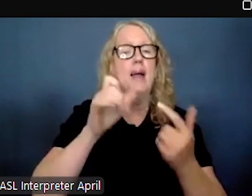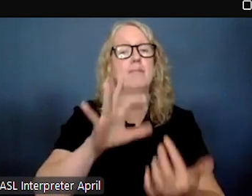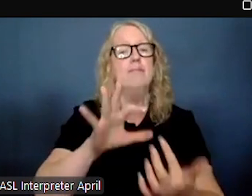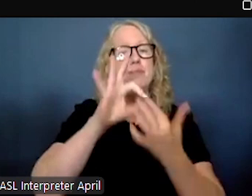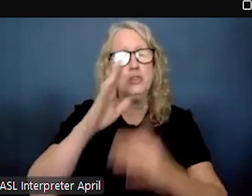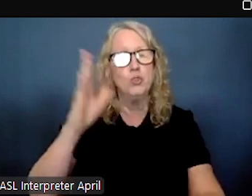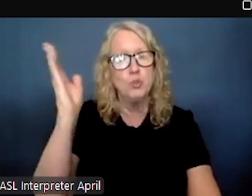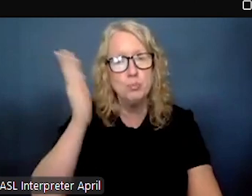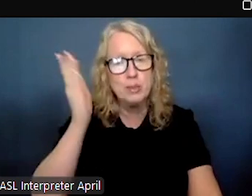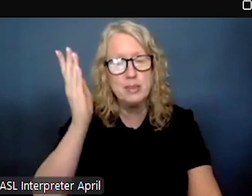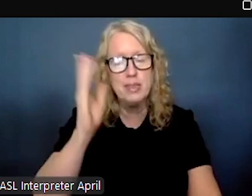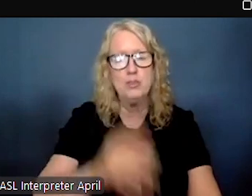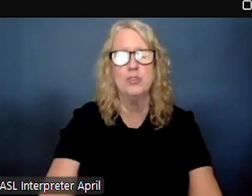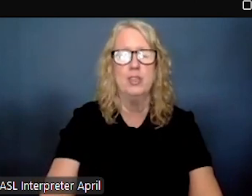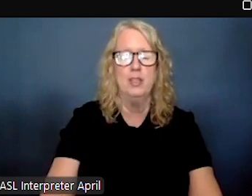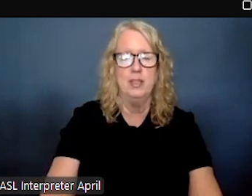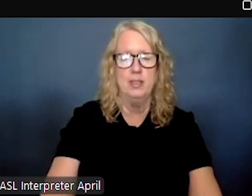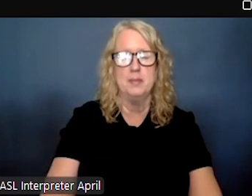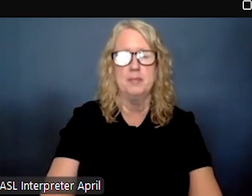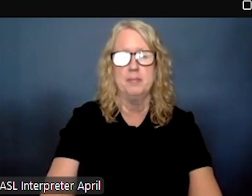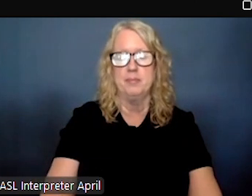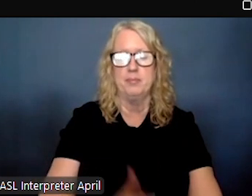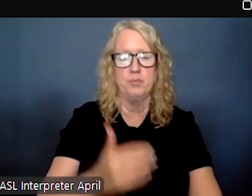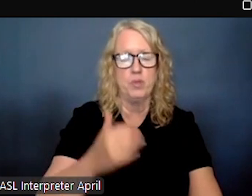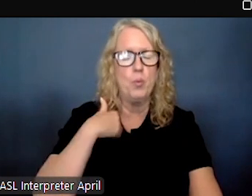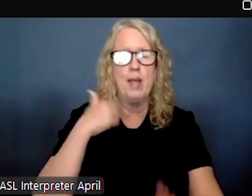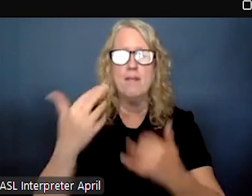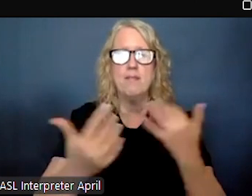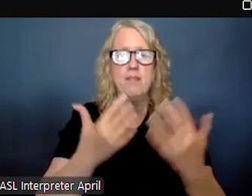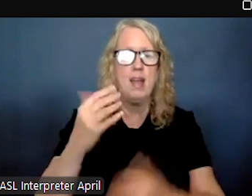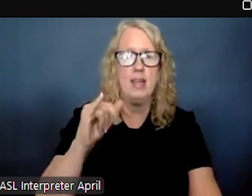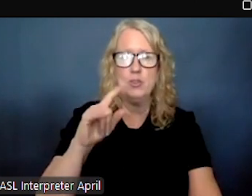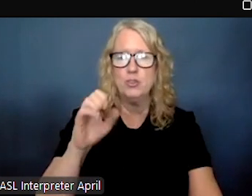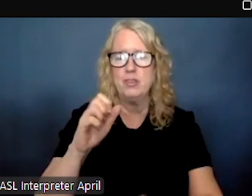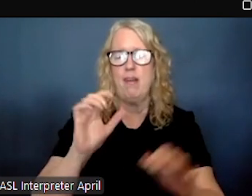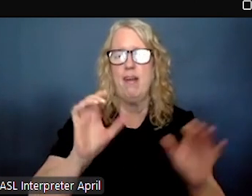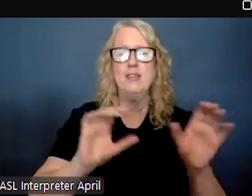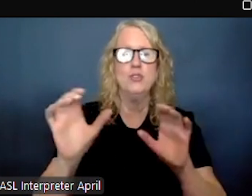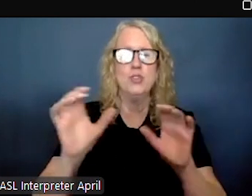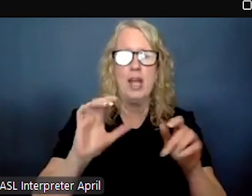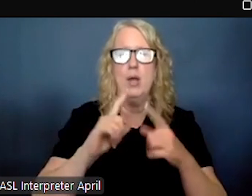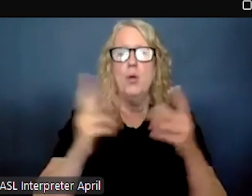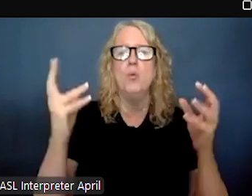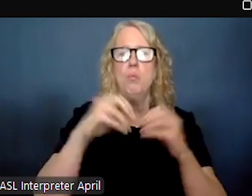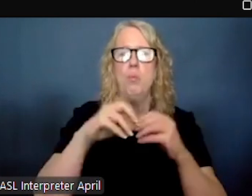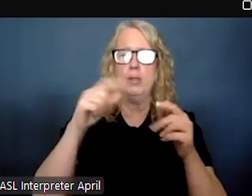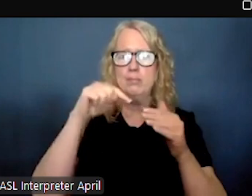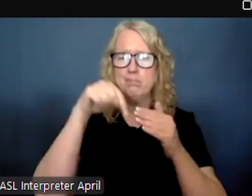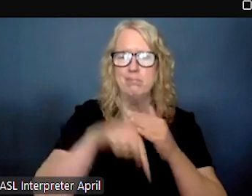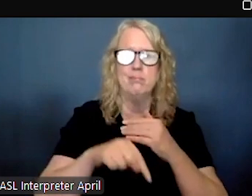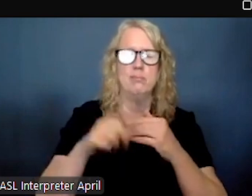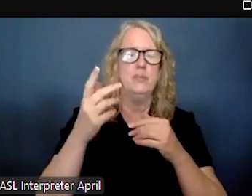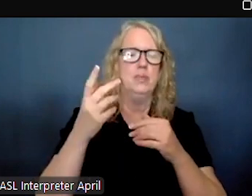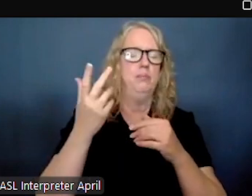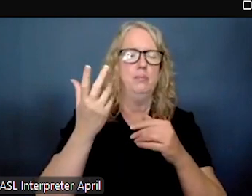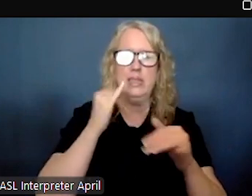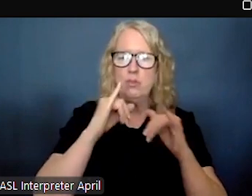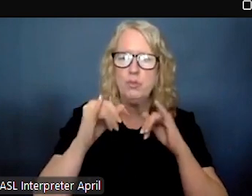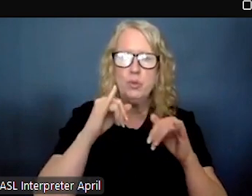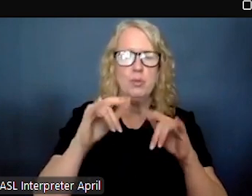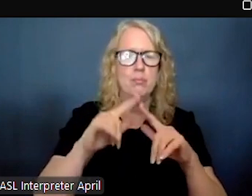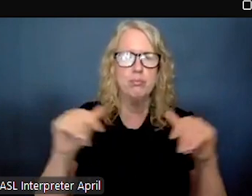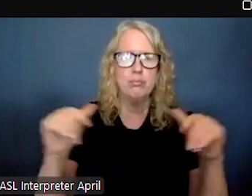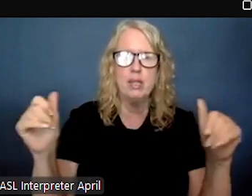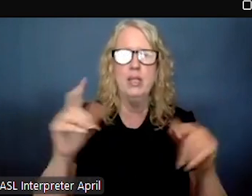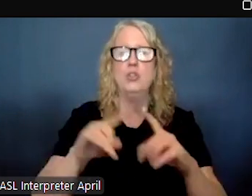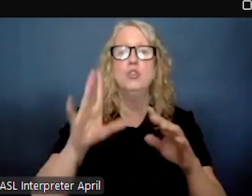presentations, and you'll see we have fireside chats, kind of more of a deeper interview. So